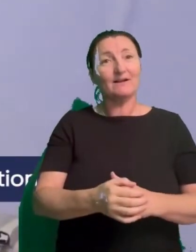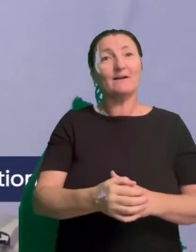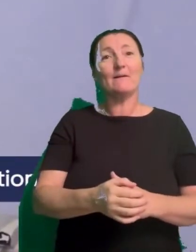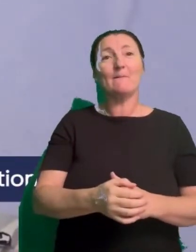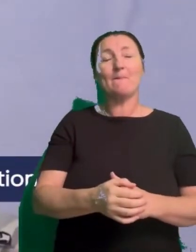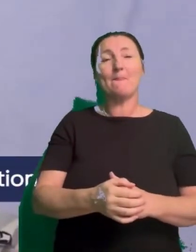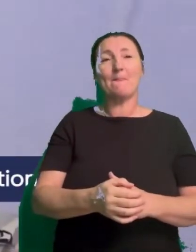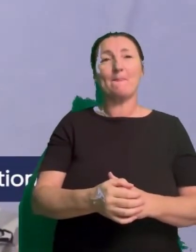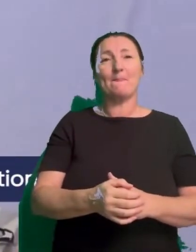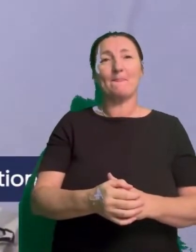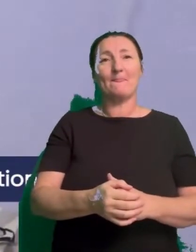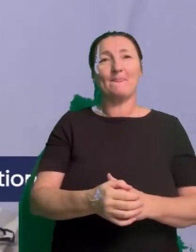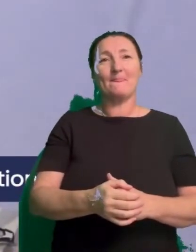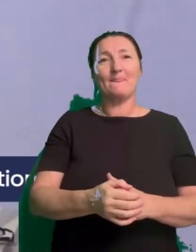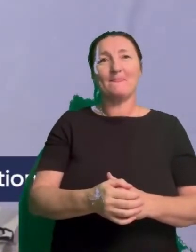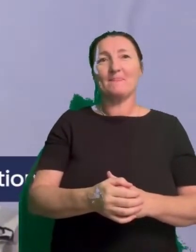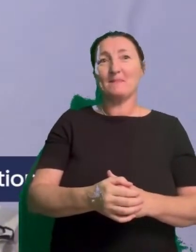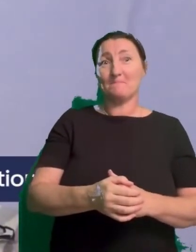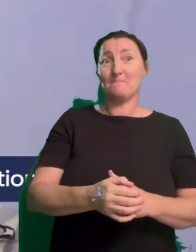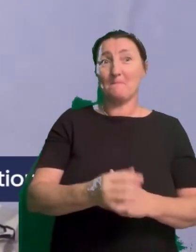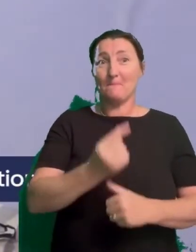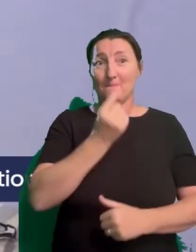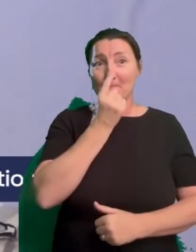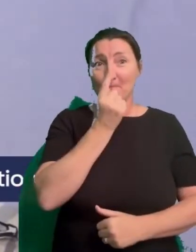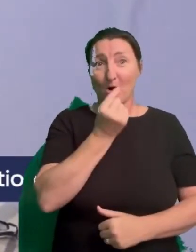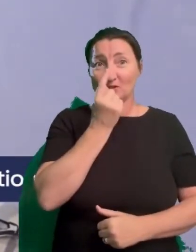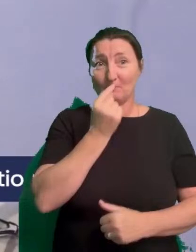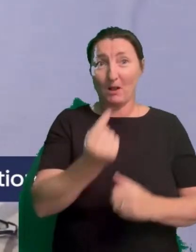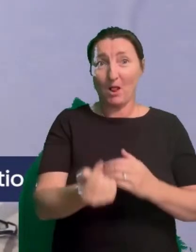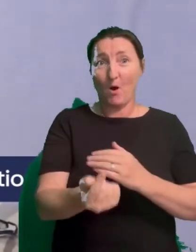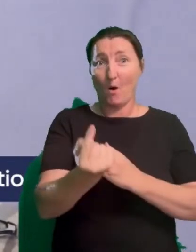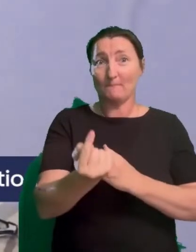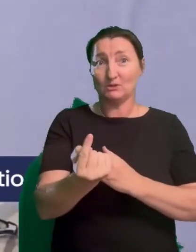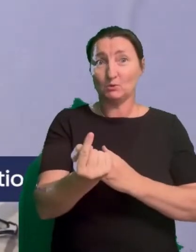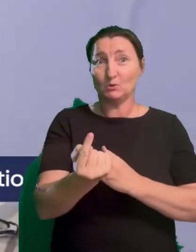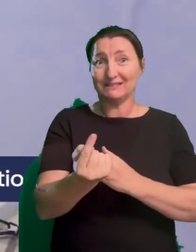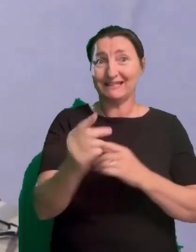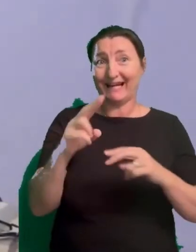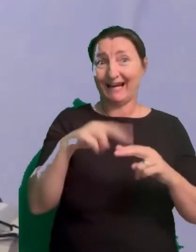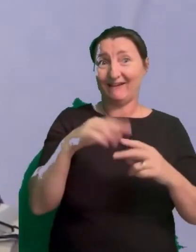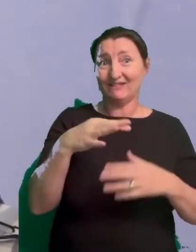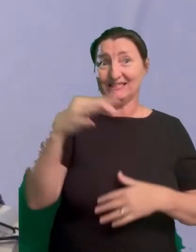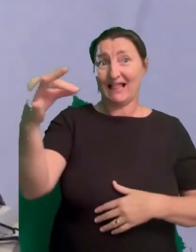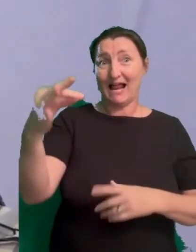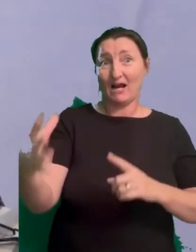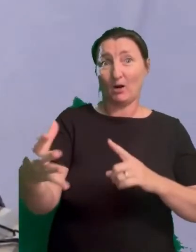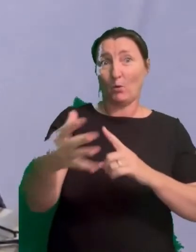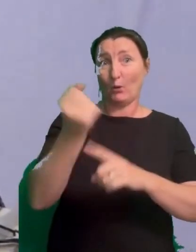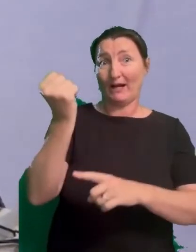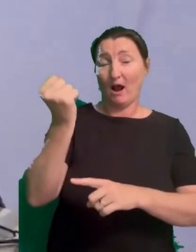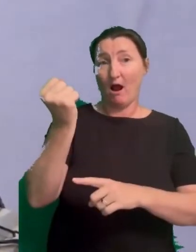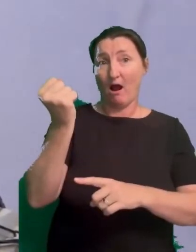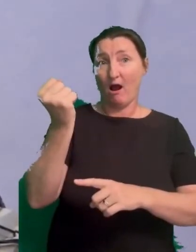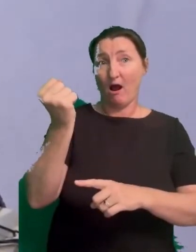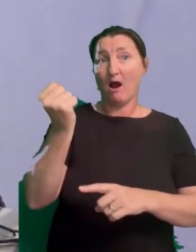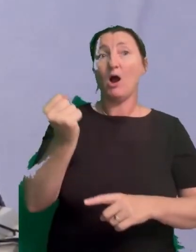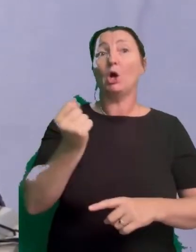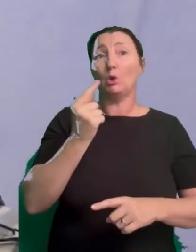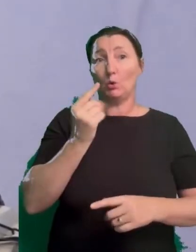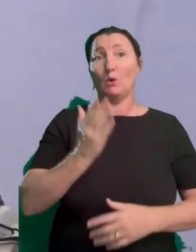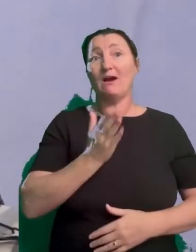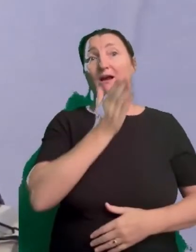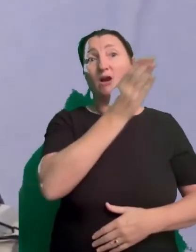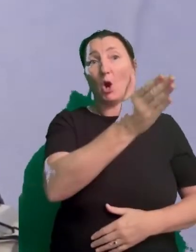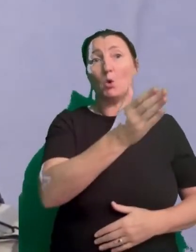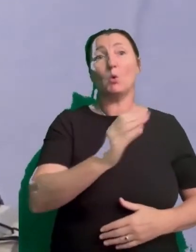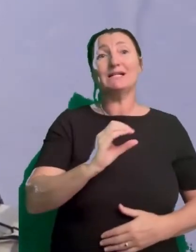opportunity to go and present your solution in Zero Project Conference in